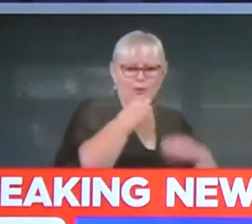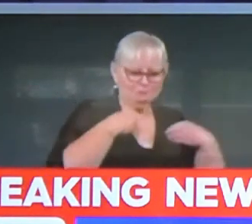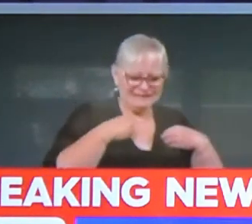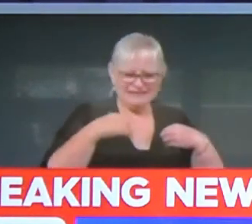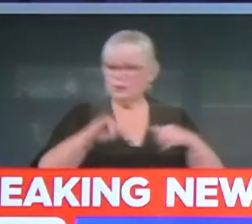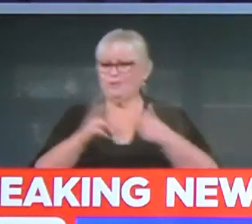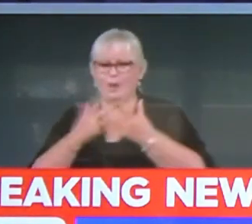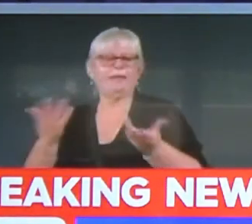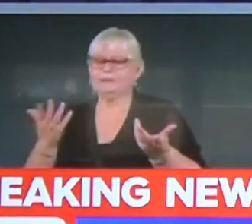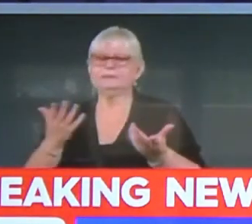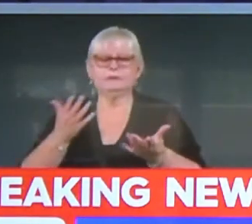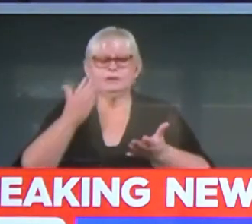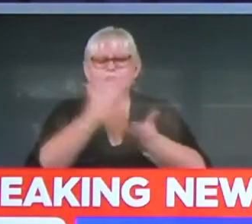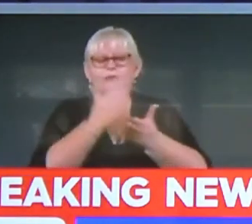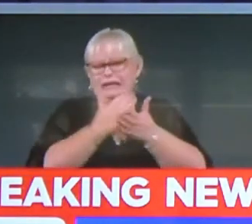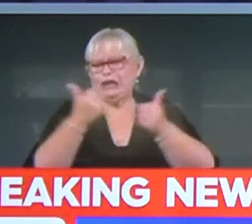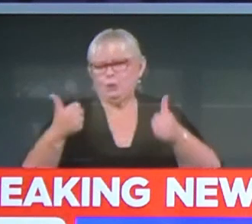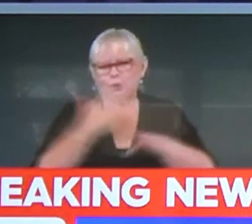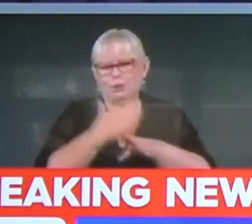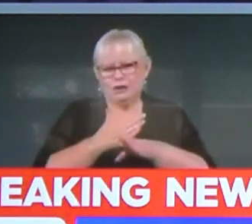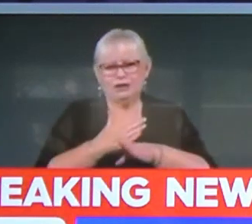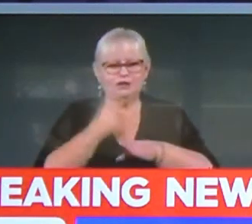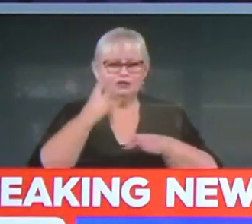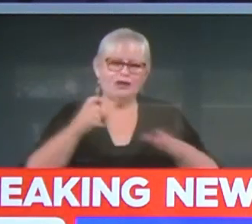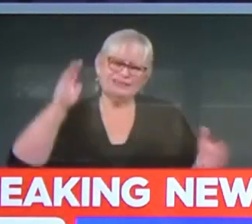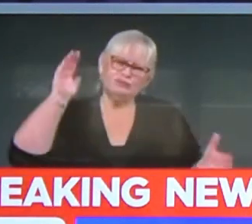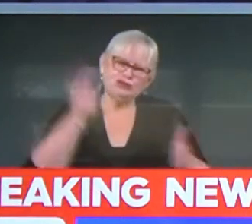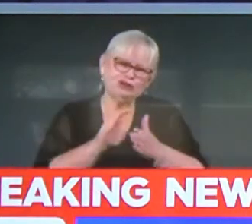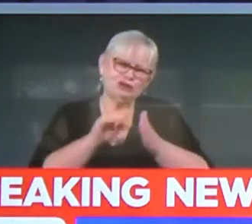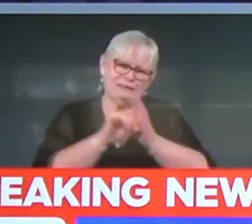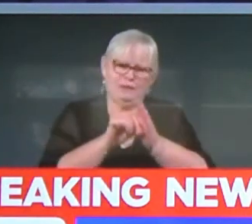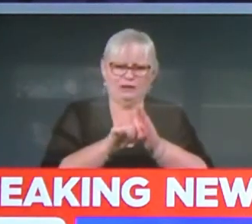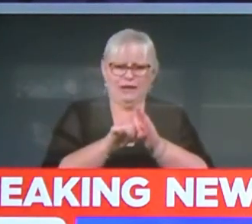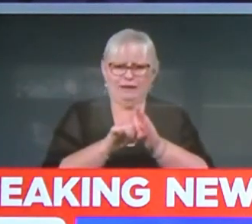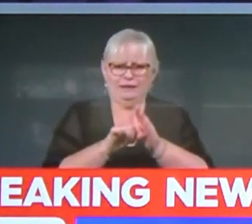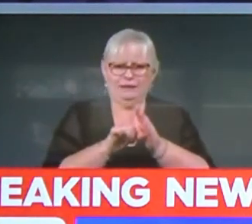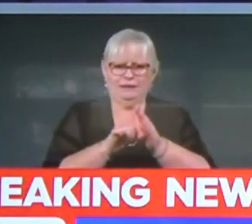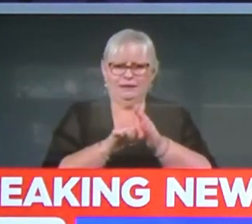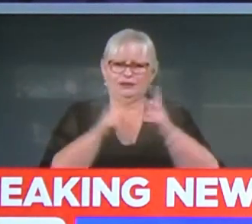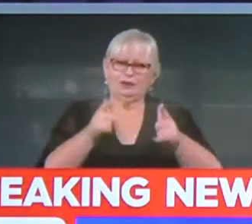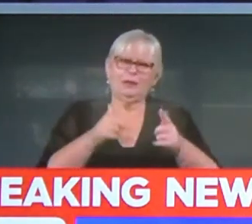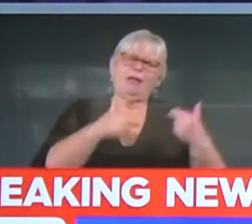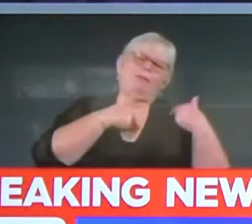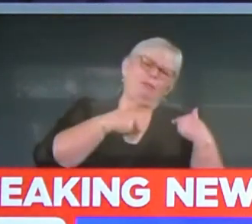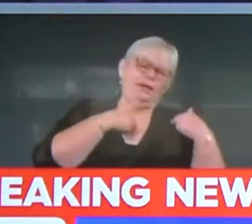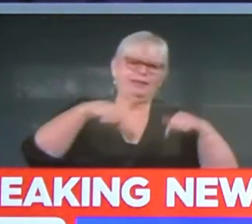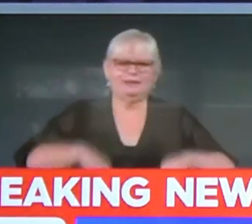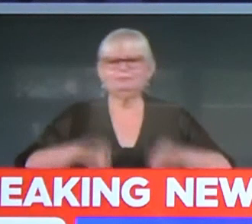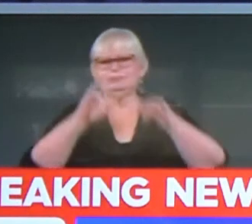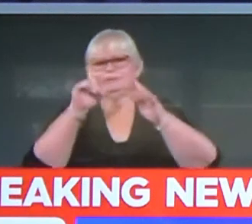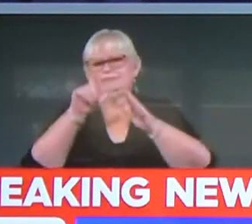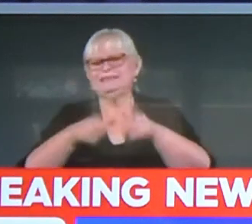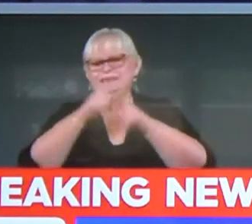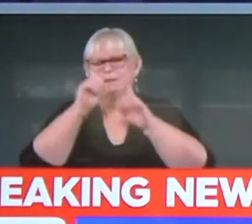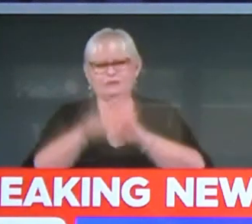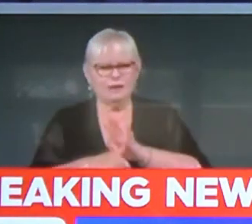others, I think is really good work to try and reduce the pressures that otherwise are falling on people at this incredibly